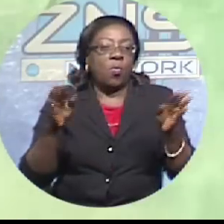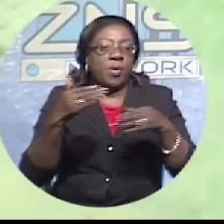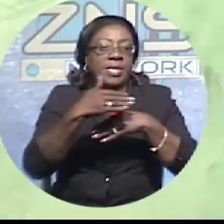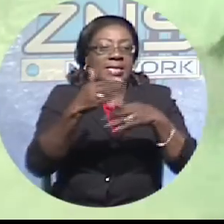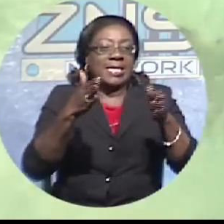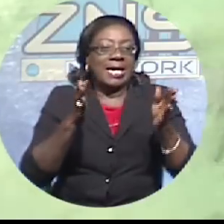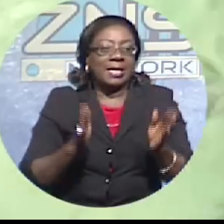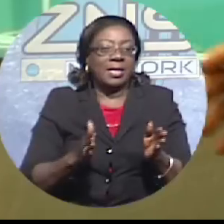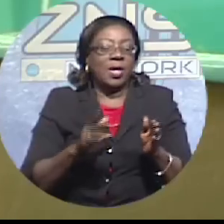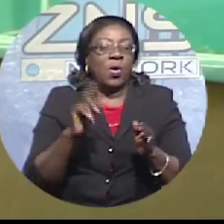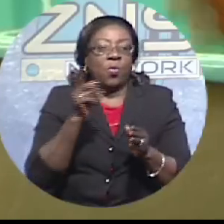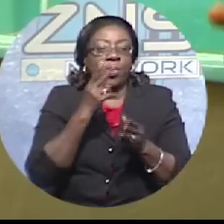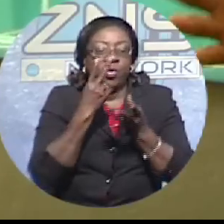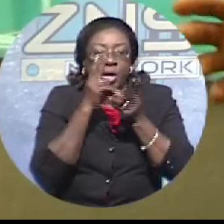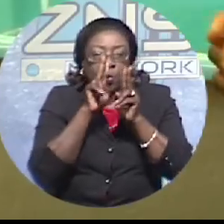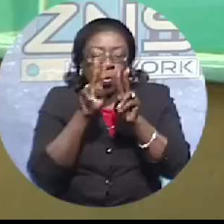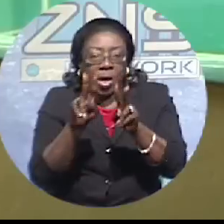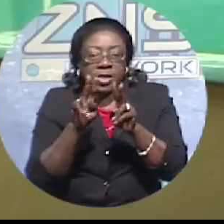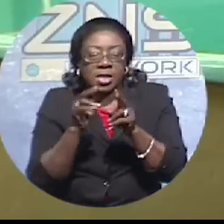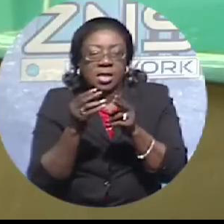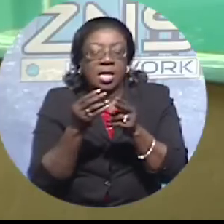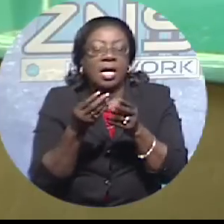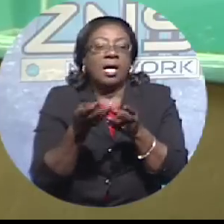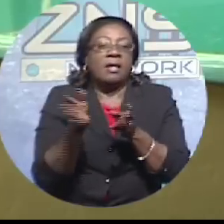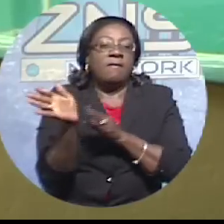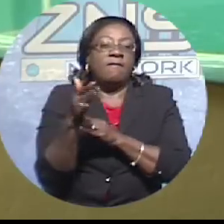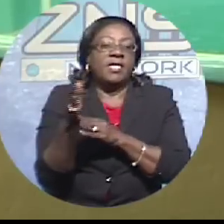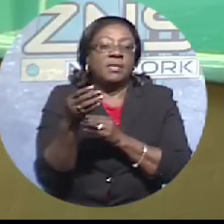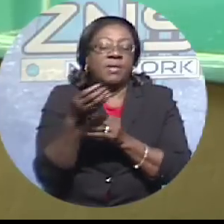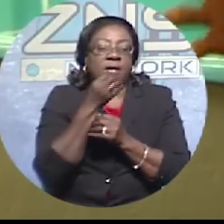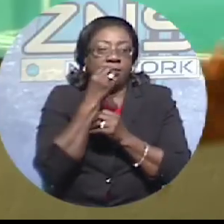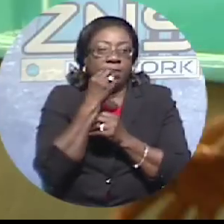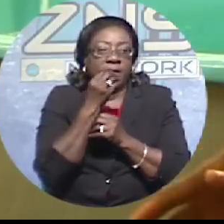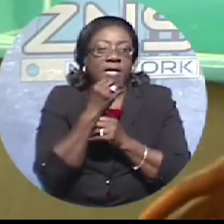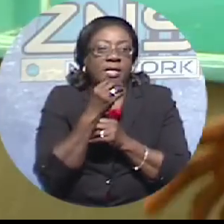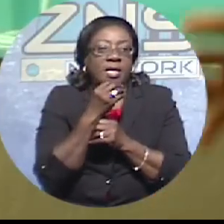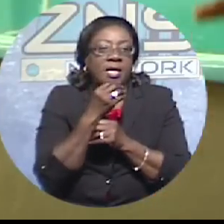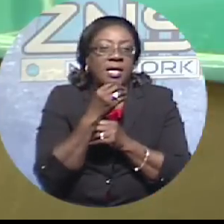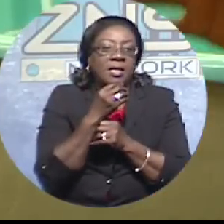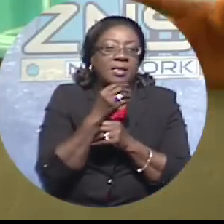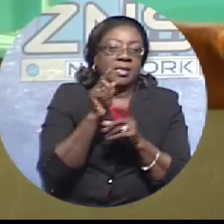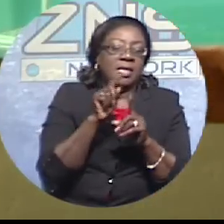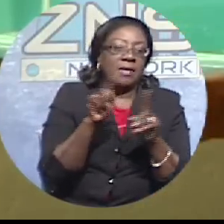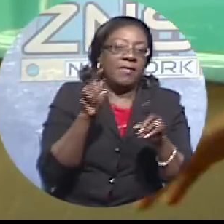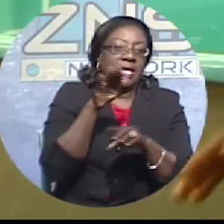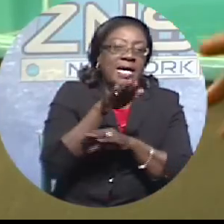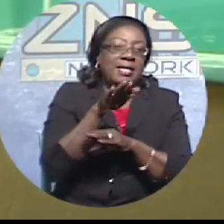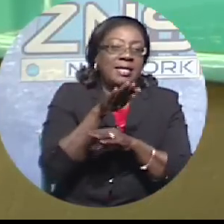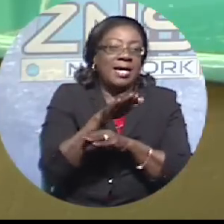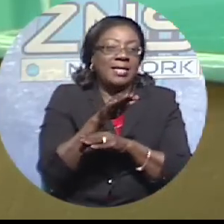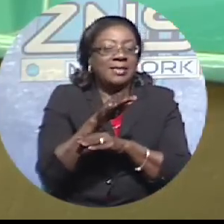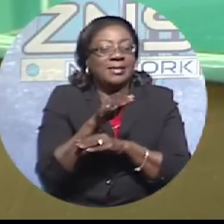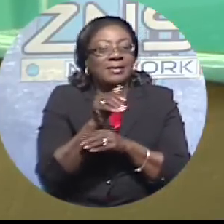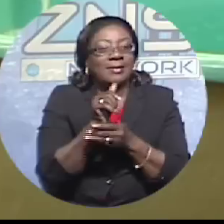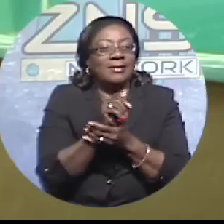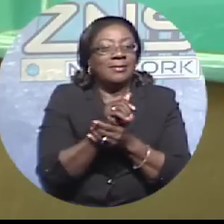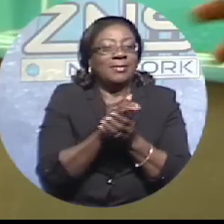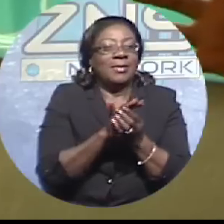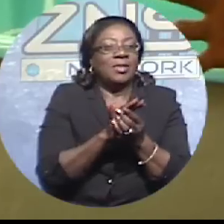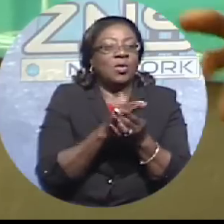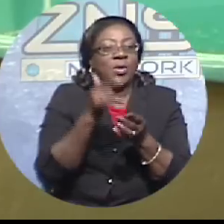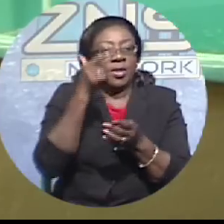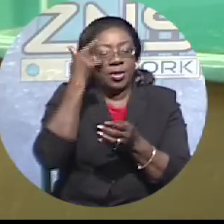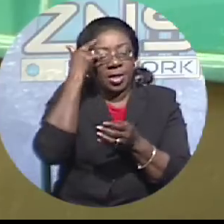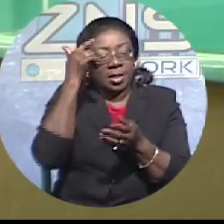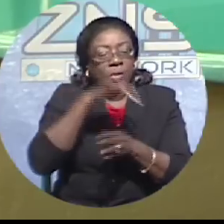open to sunlight, this natural environment. They get the different moonlights and all that kind of stuff, you know. And so we think that all of